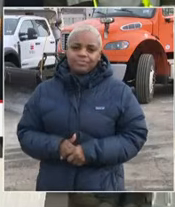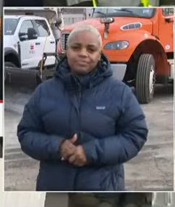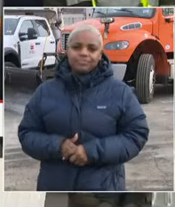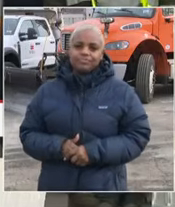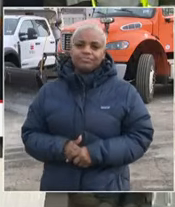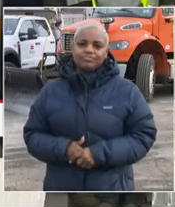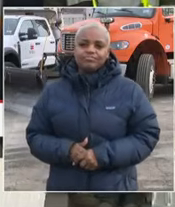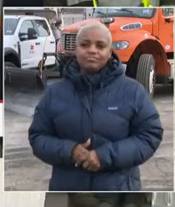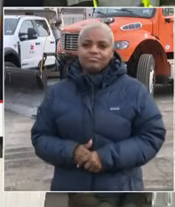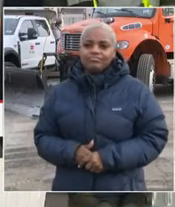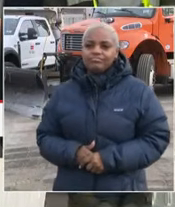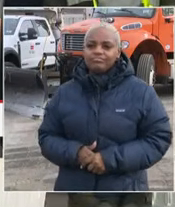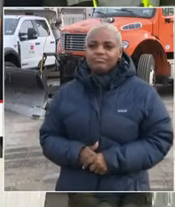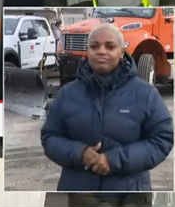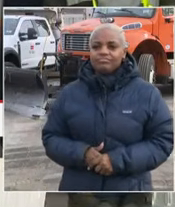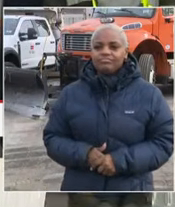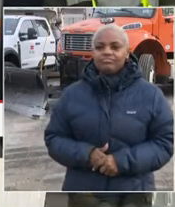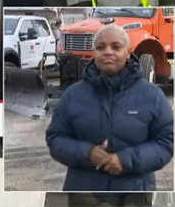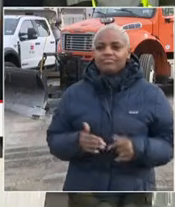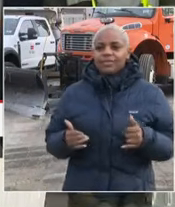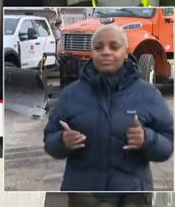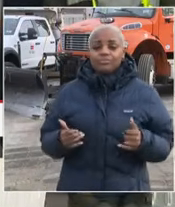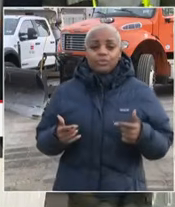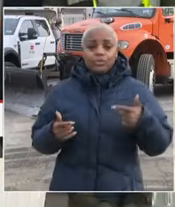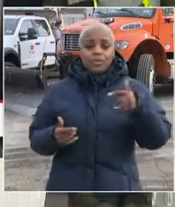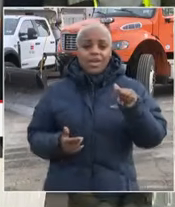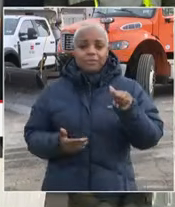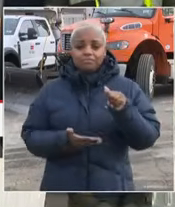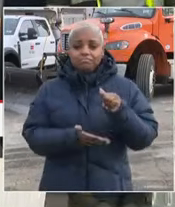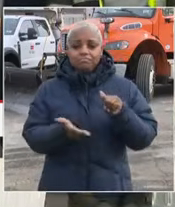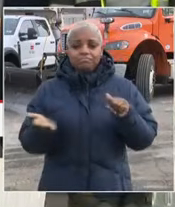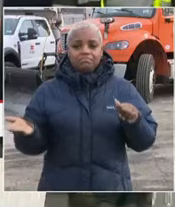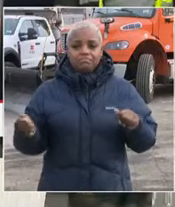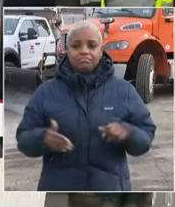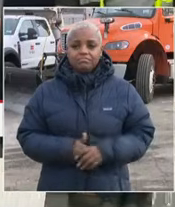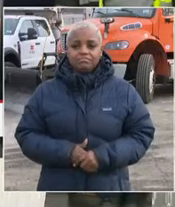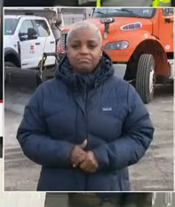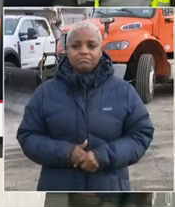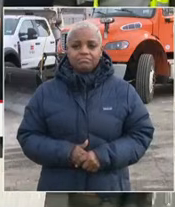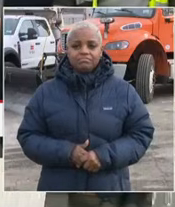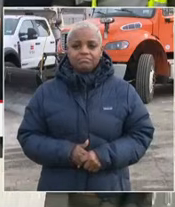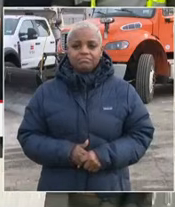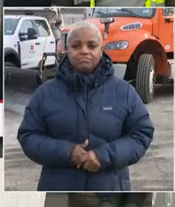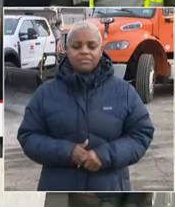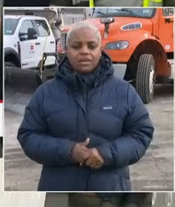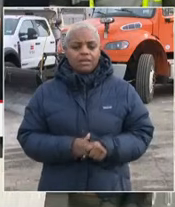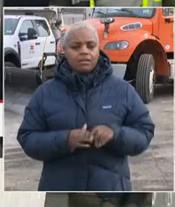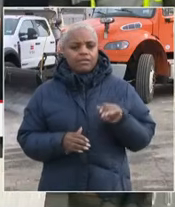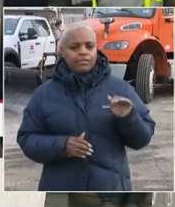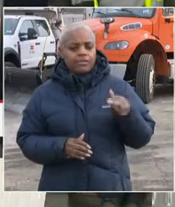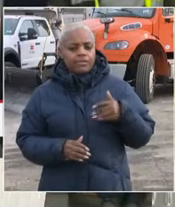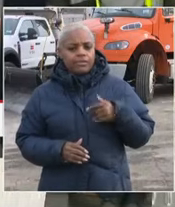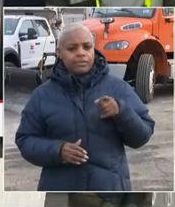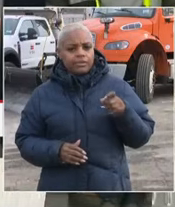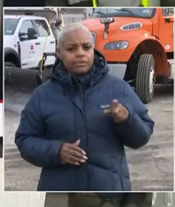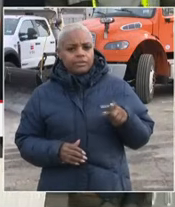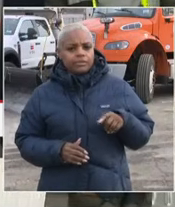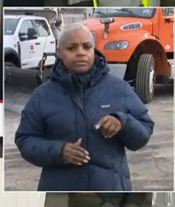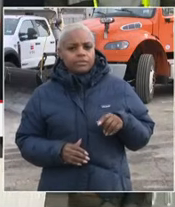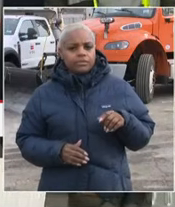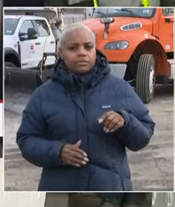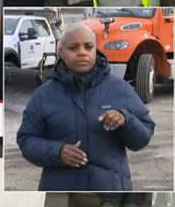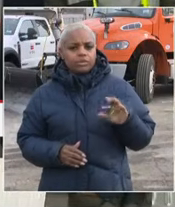us. So with that, we can take a few questions. Yes, and let me ask Crispino to step